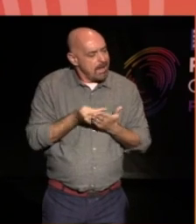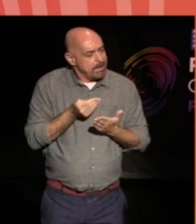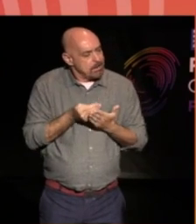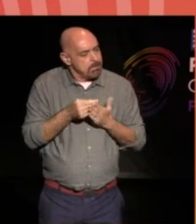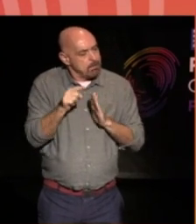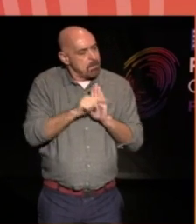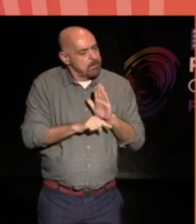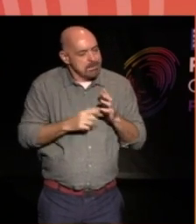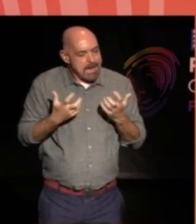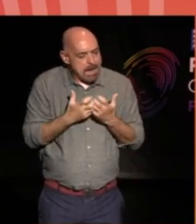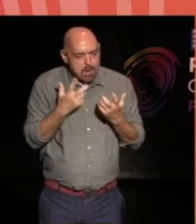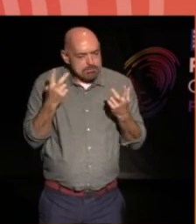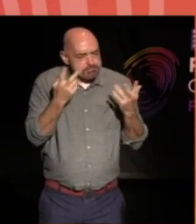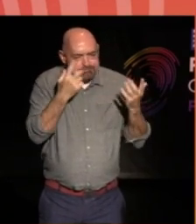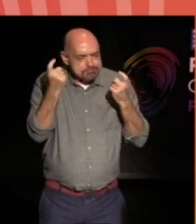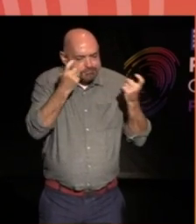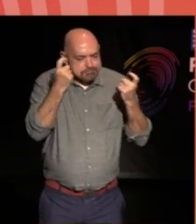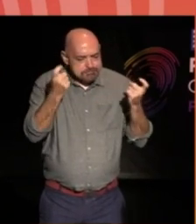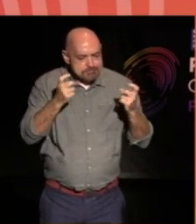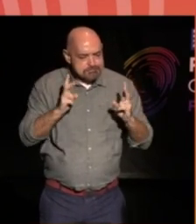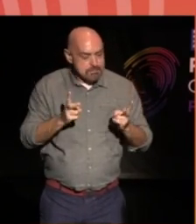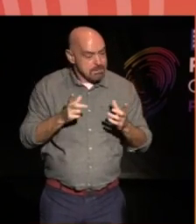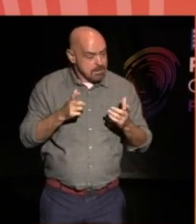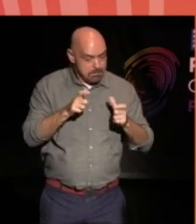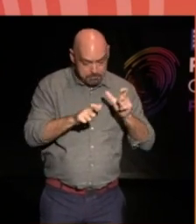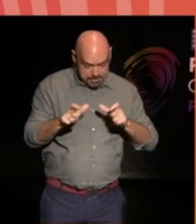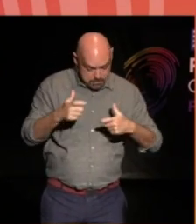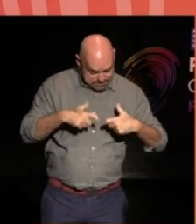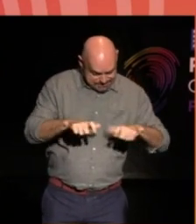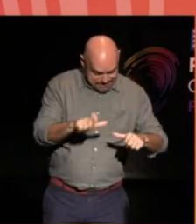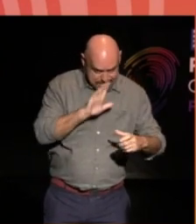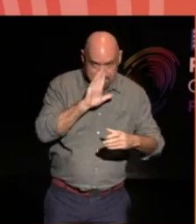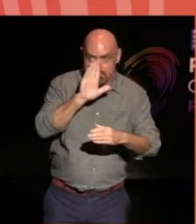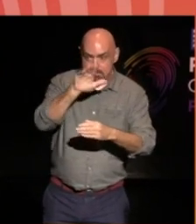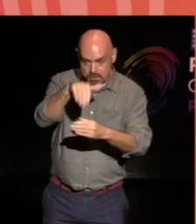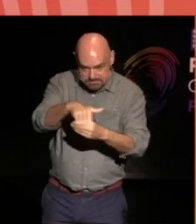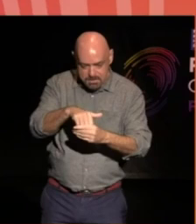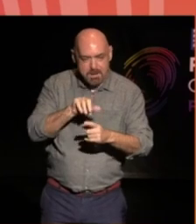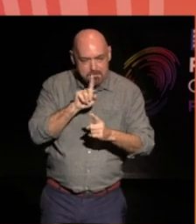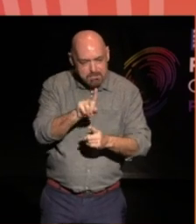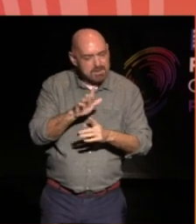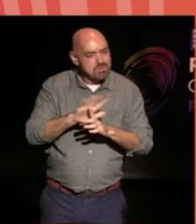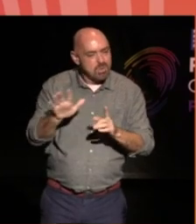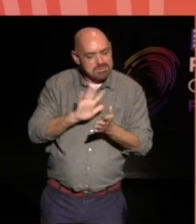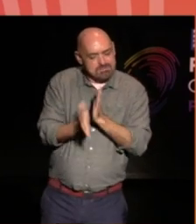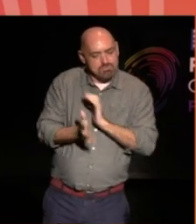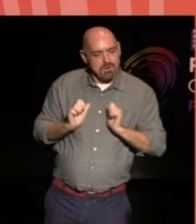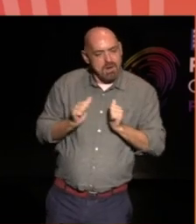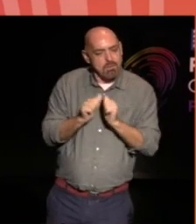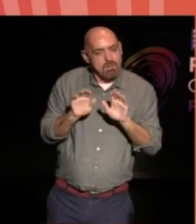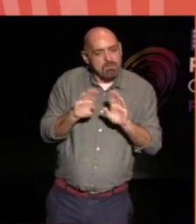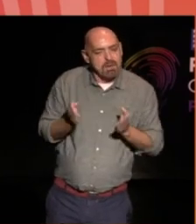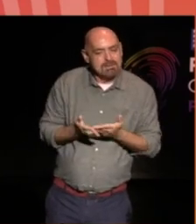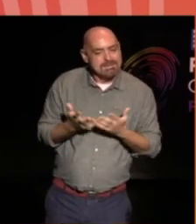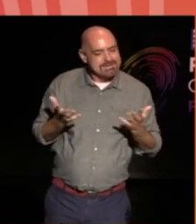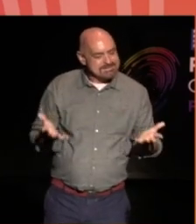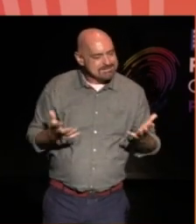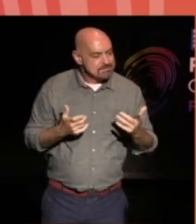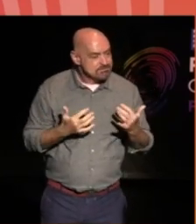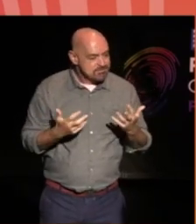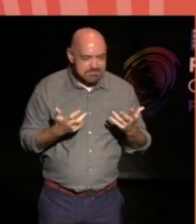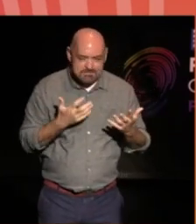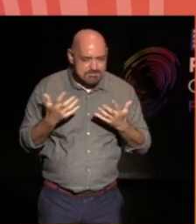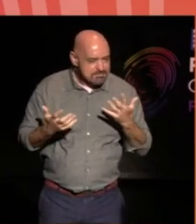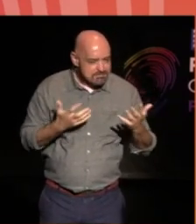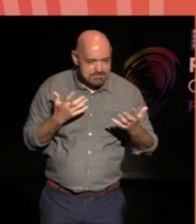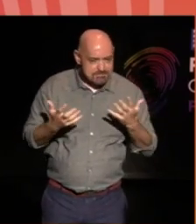get rethought so that people still can participate fully, but we don't destroy our planet? Is there a